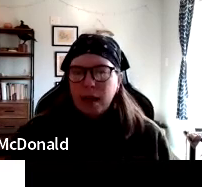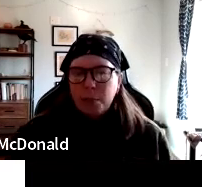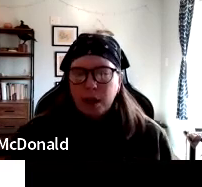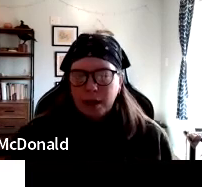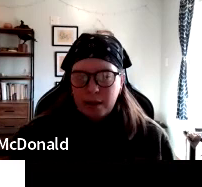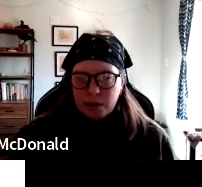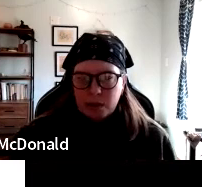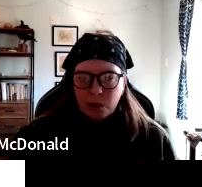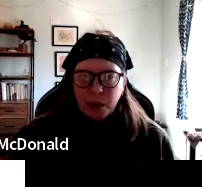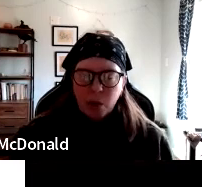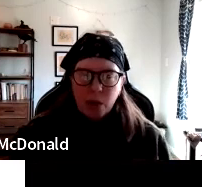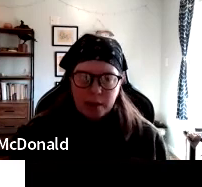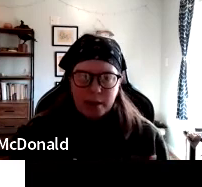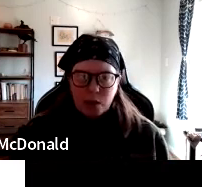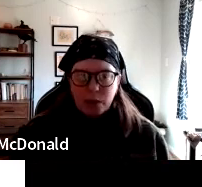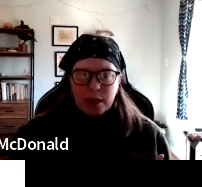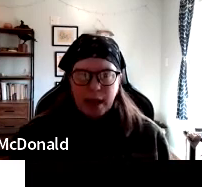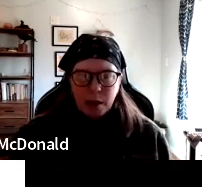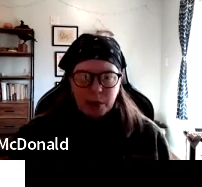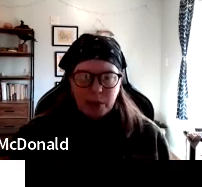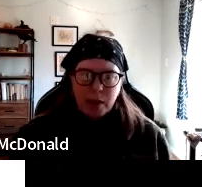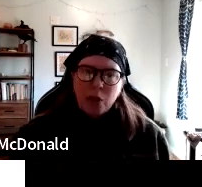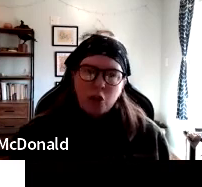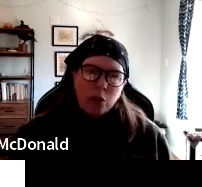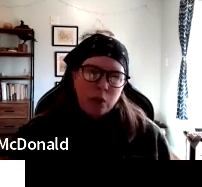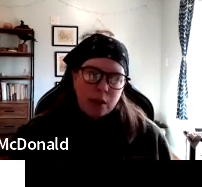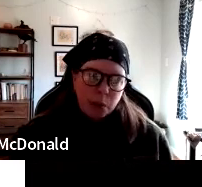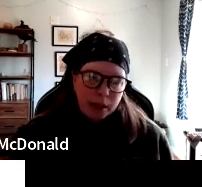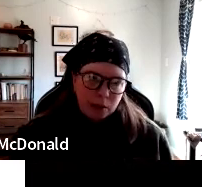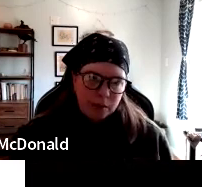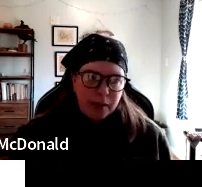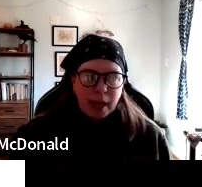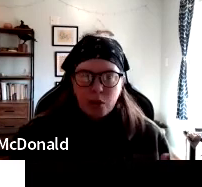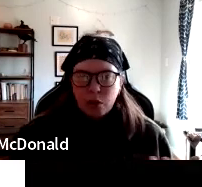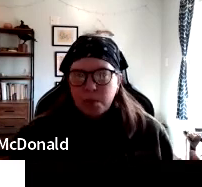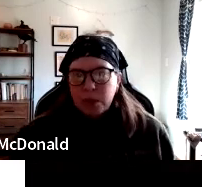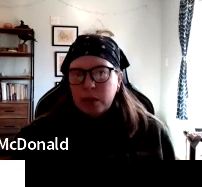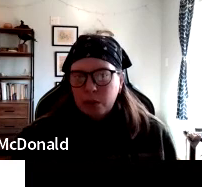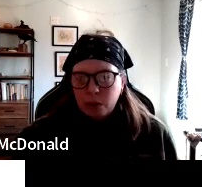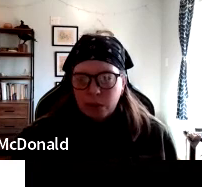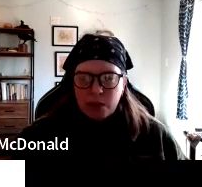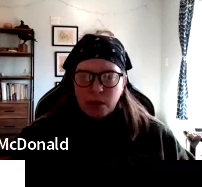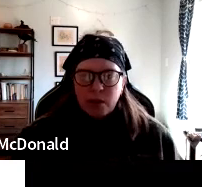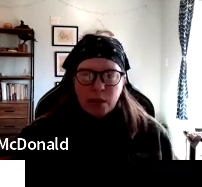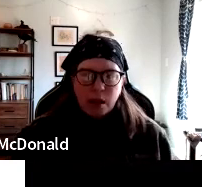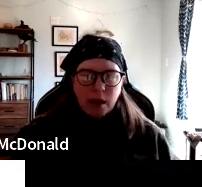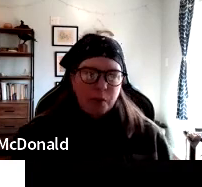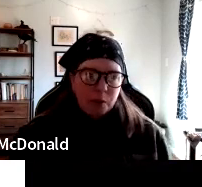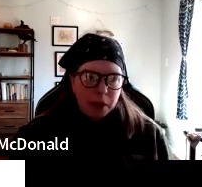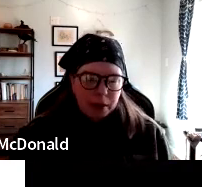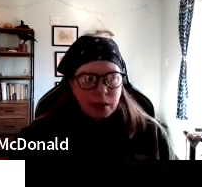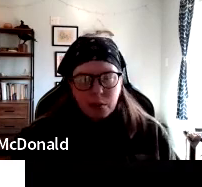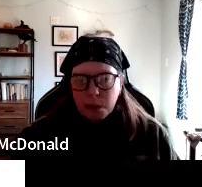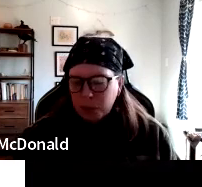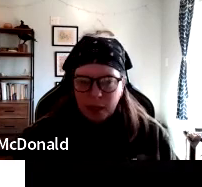your hypothesis about what is going to happen to this bottle and to the balloon that's on the top